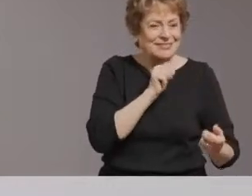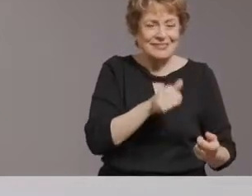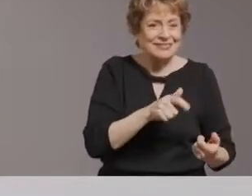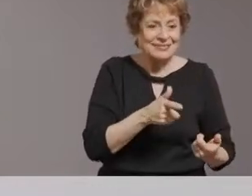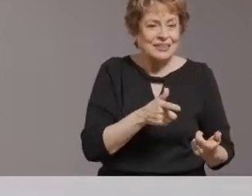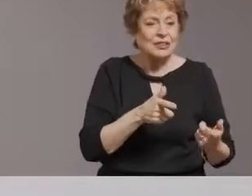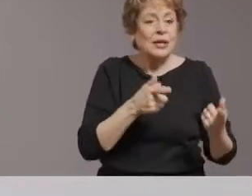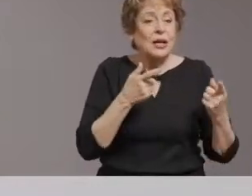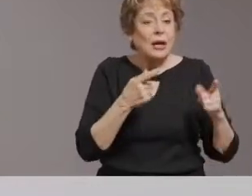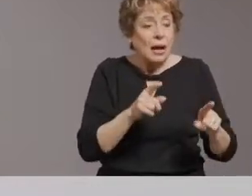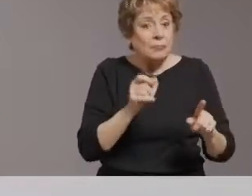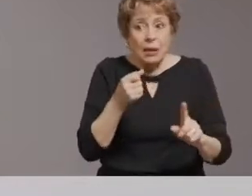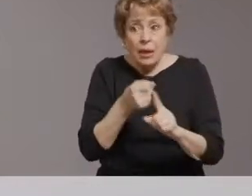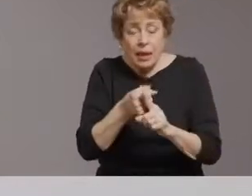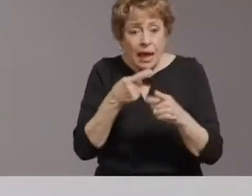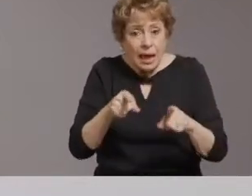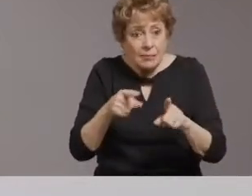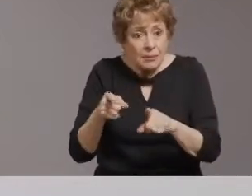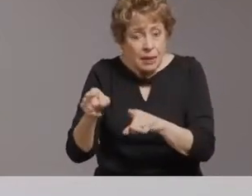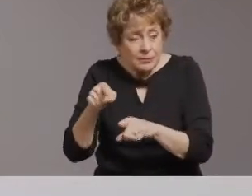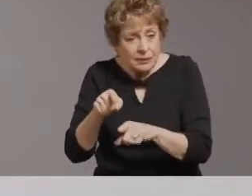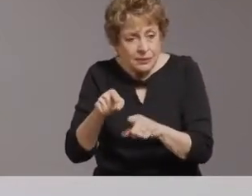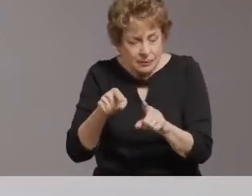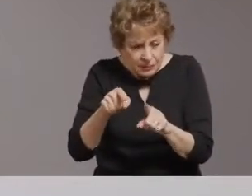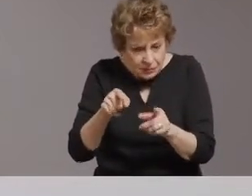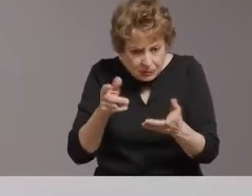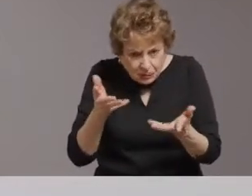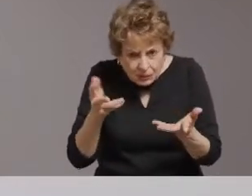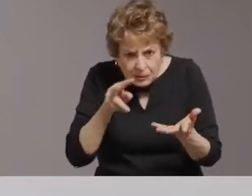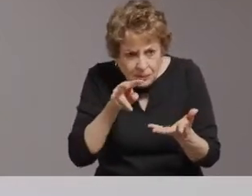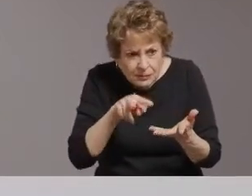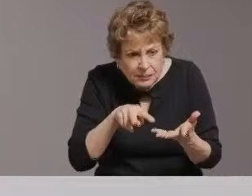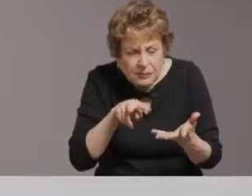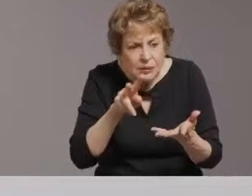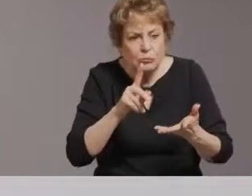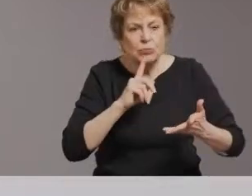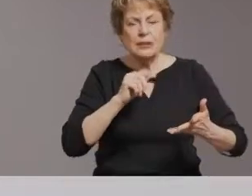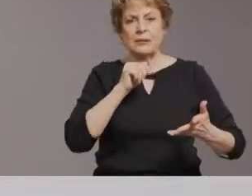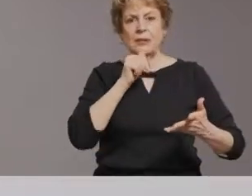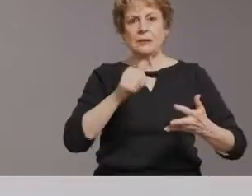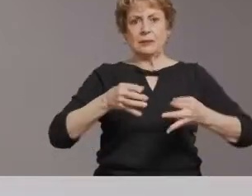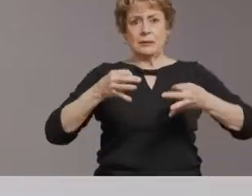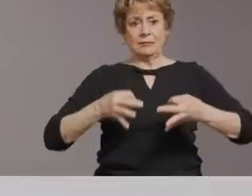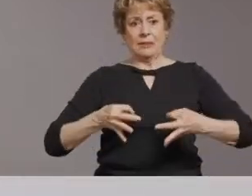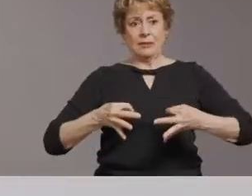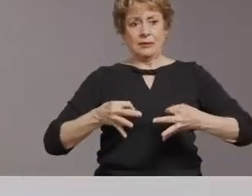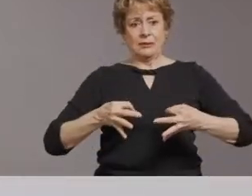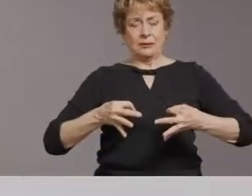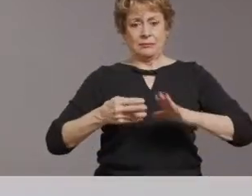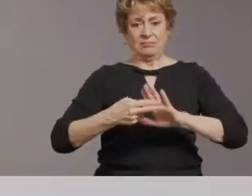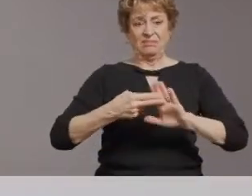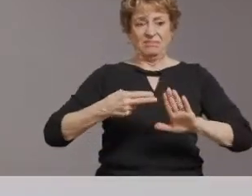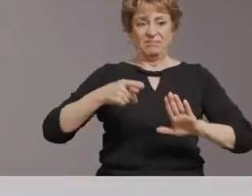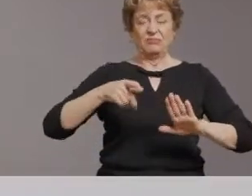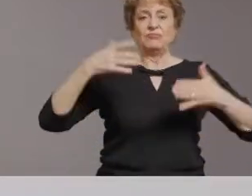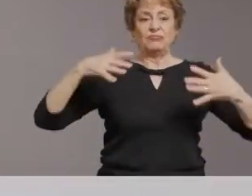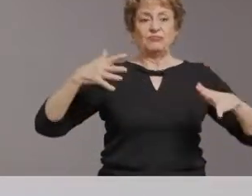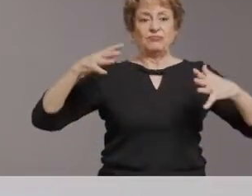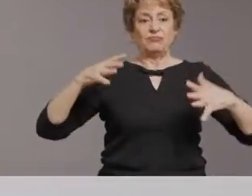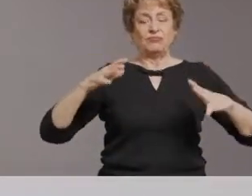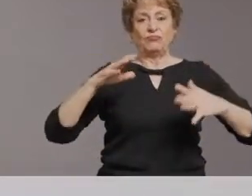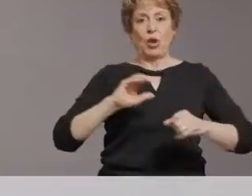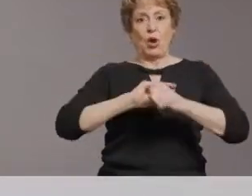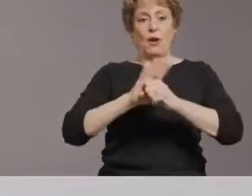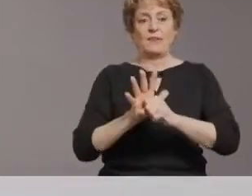but we didn't have the definitive test, or they had been coded as a coronavirus illness, but not